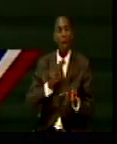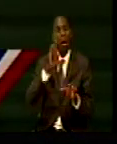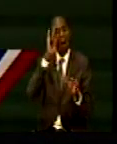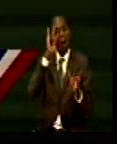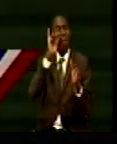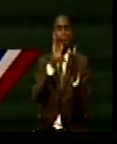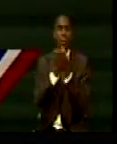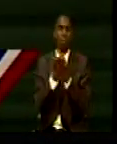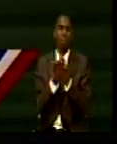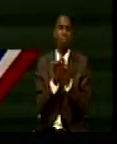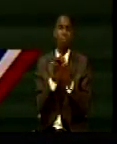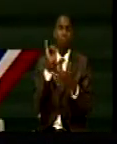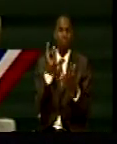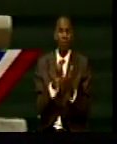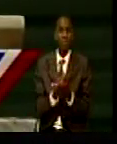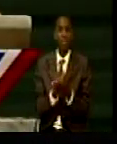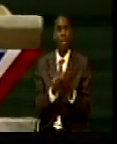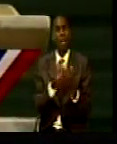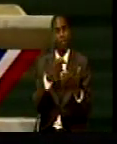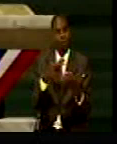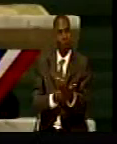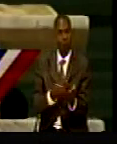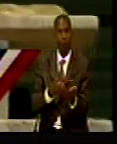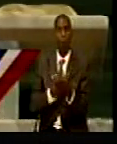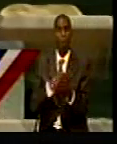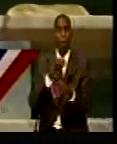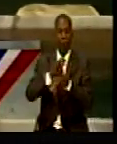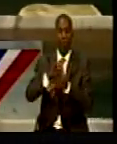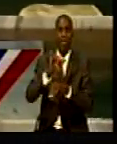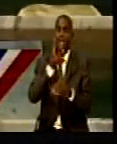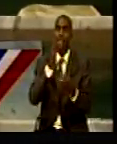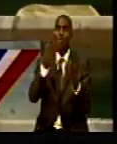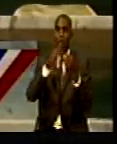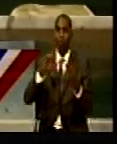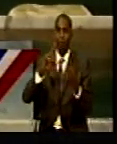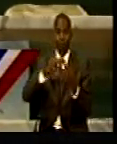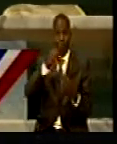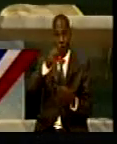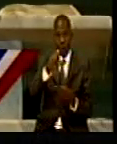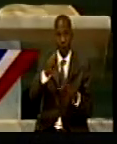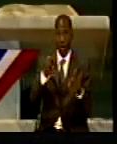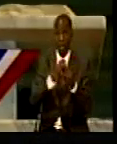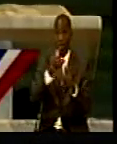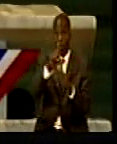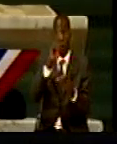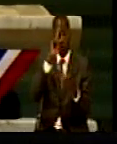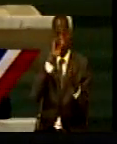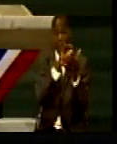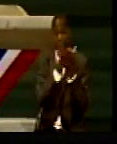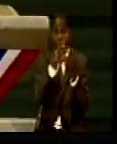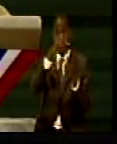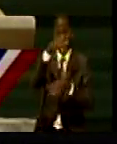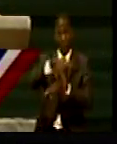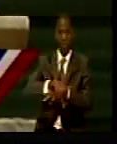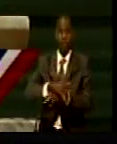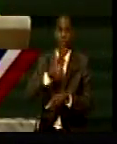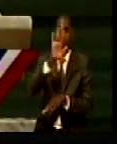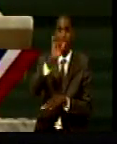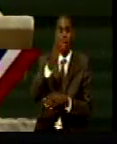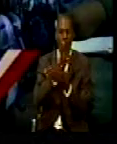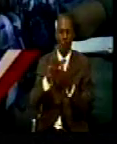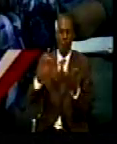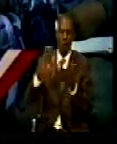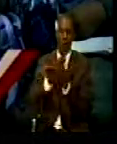that gospel message is coming to you. And as we believe tonight, your divine solution